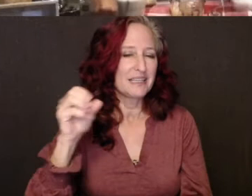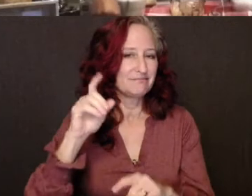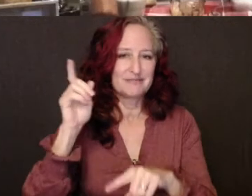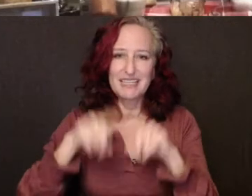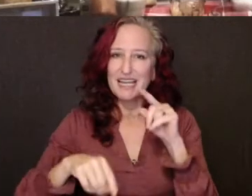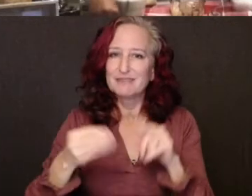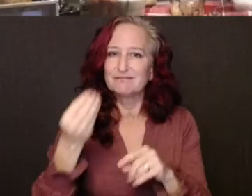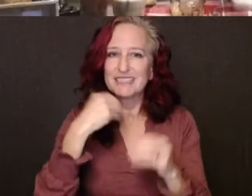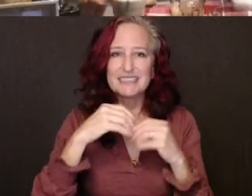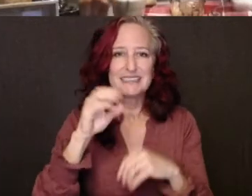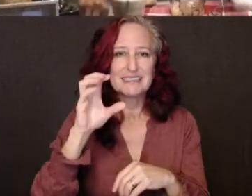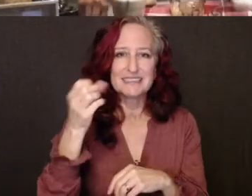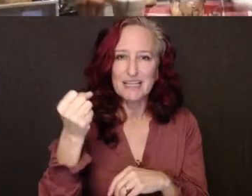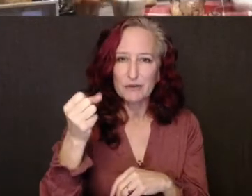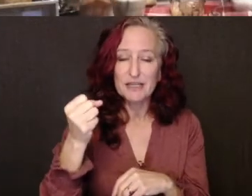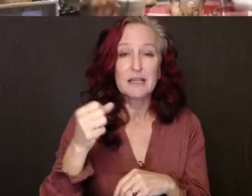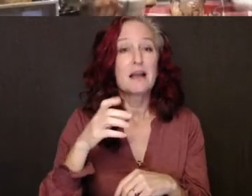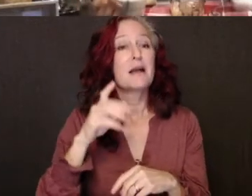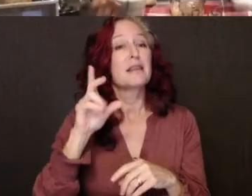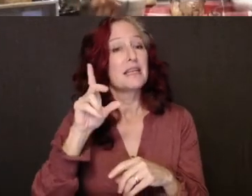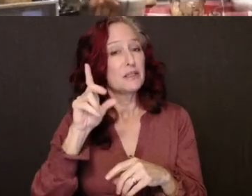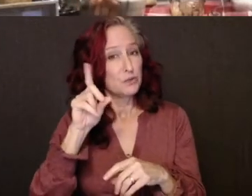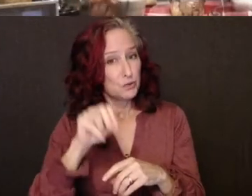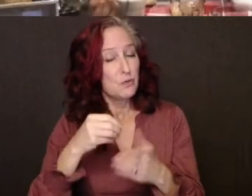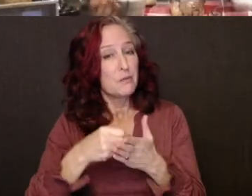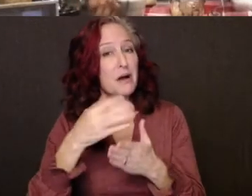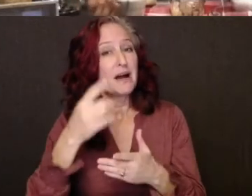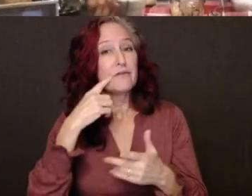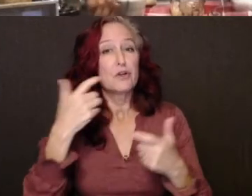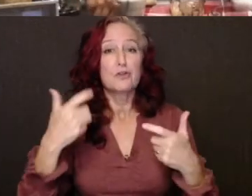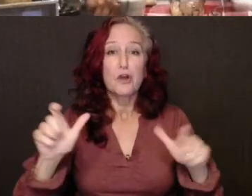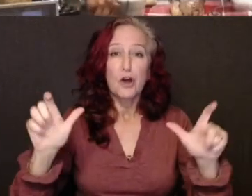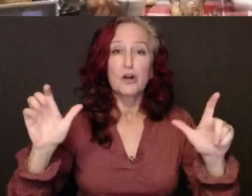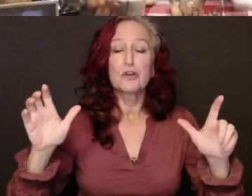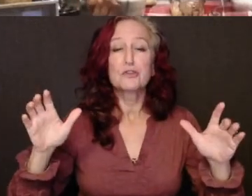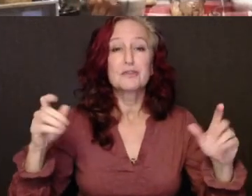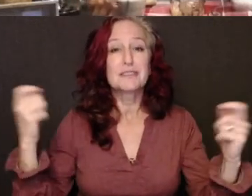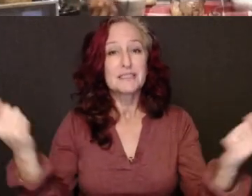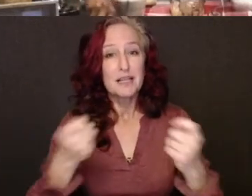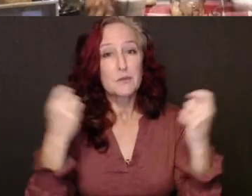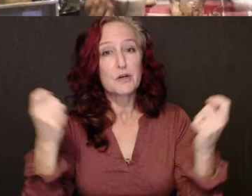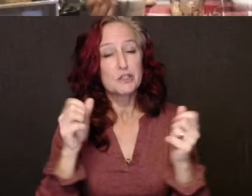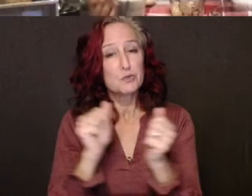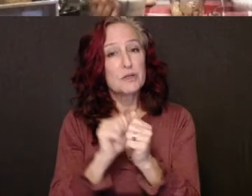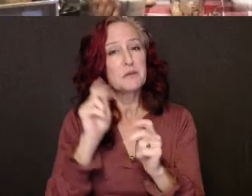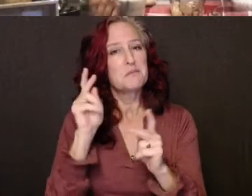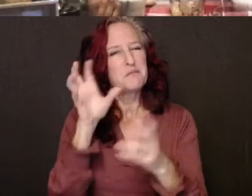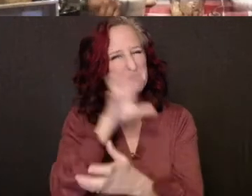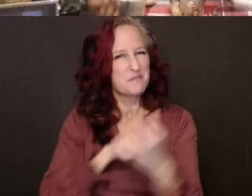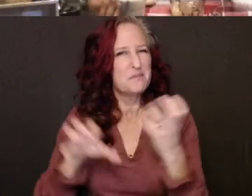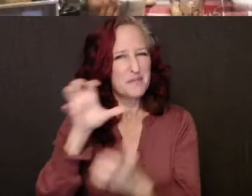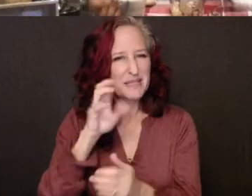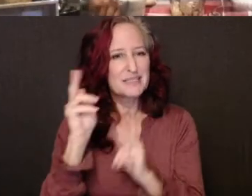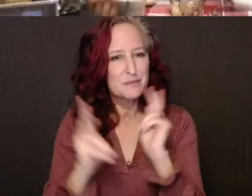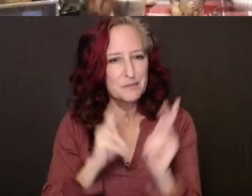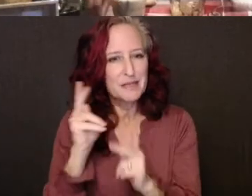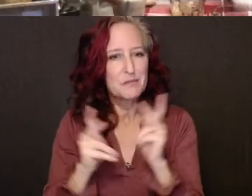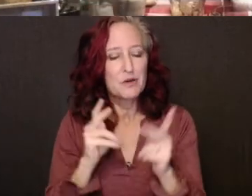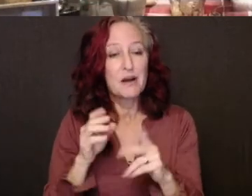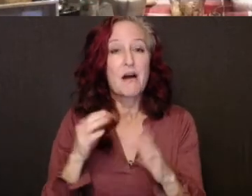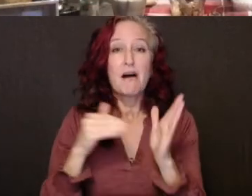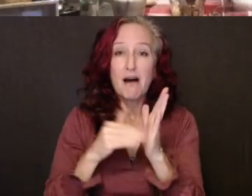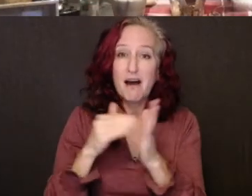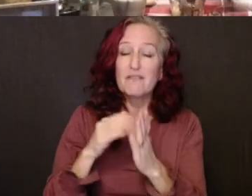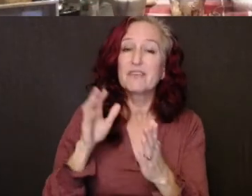just want to try something different and healthy? Yeah, that's a good question. I feel like a lot of people reach out if